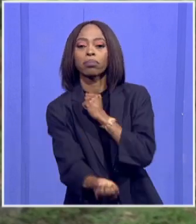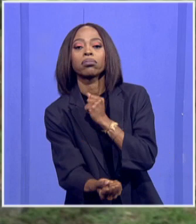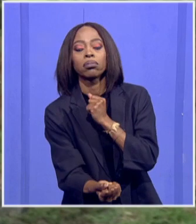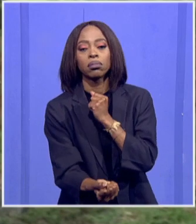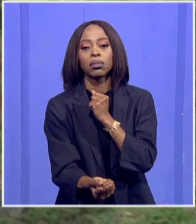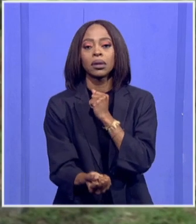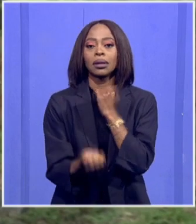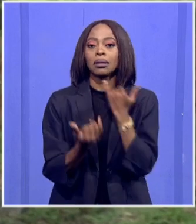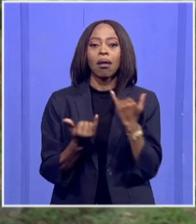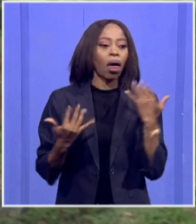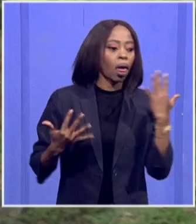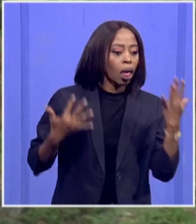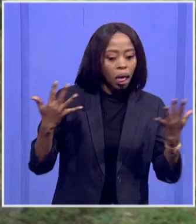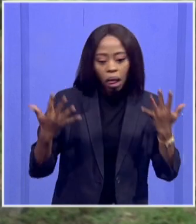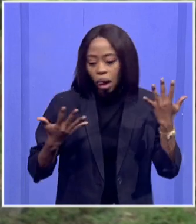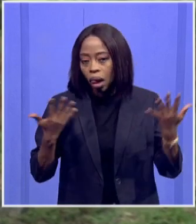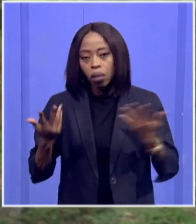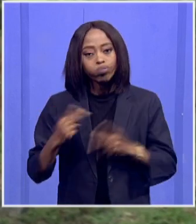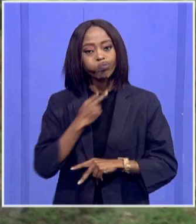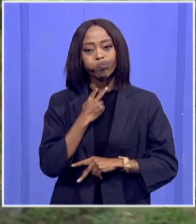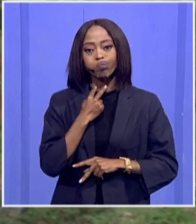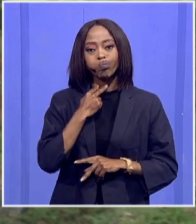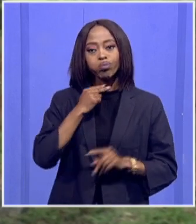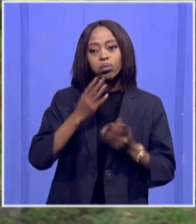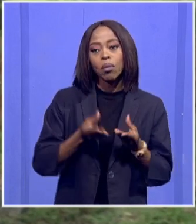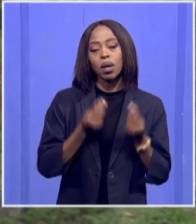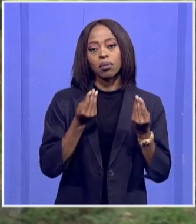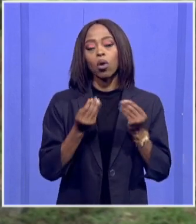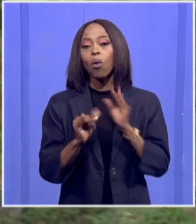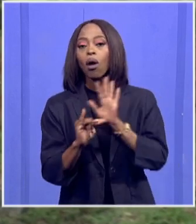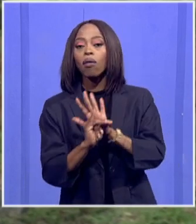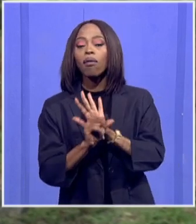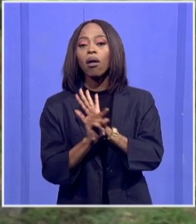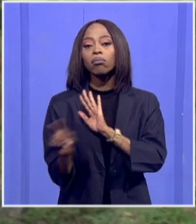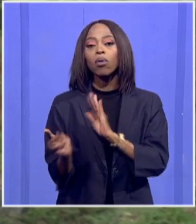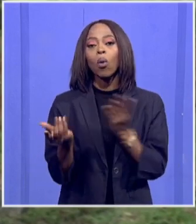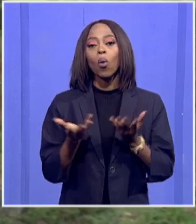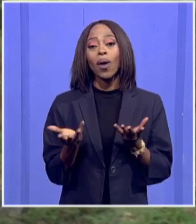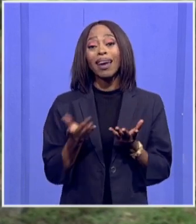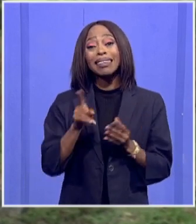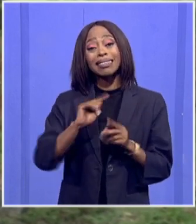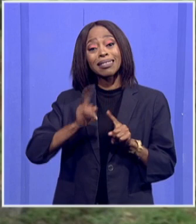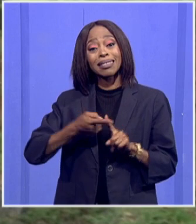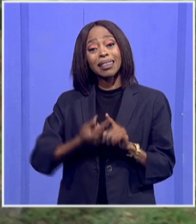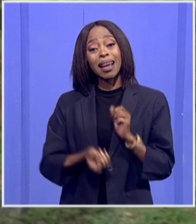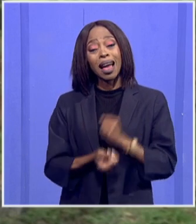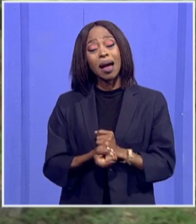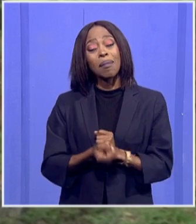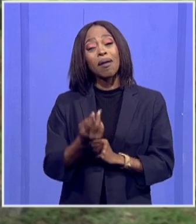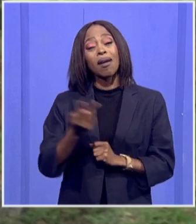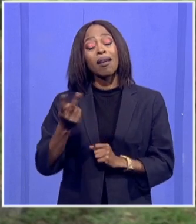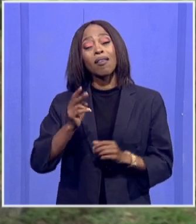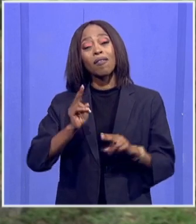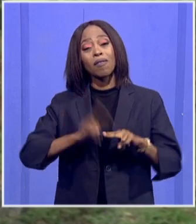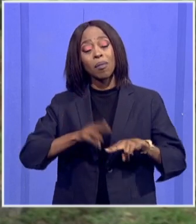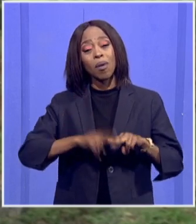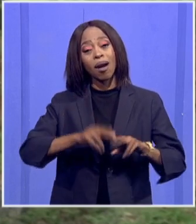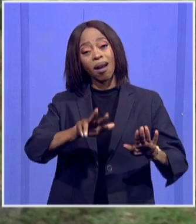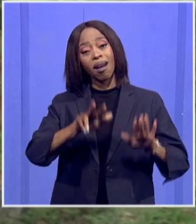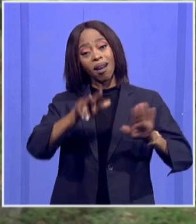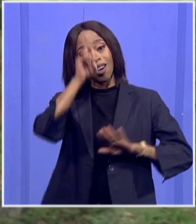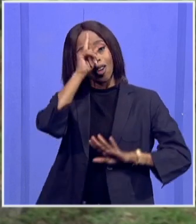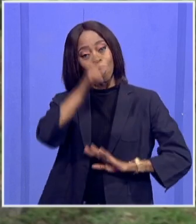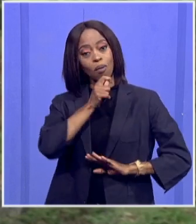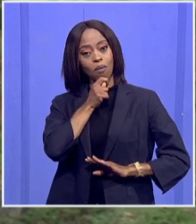that fateful day on the 5th of February at around 8 o'clock in the morning. That's when the accident